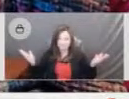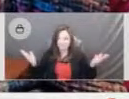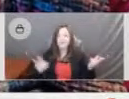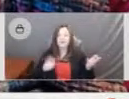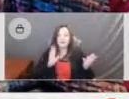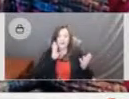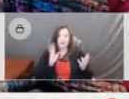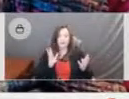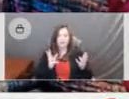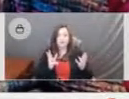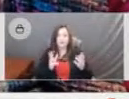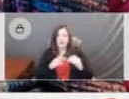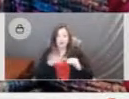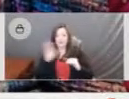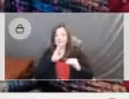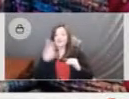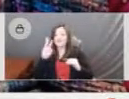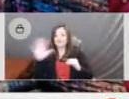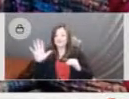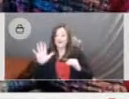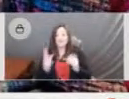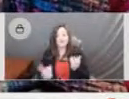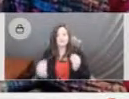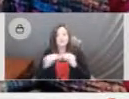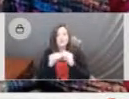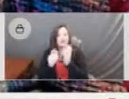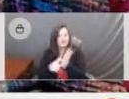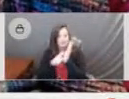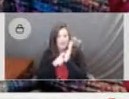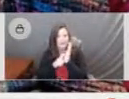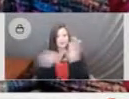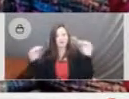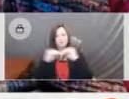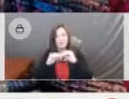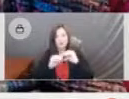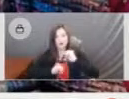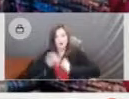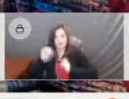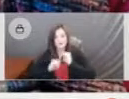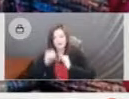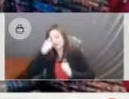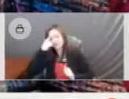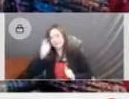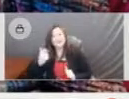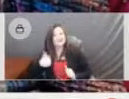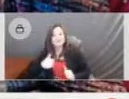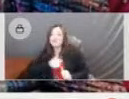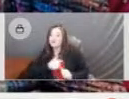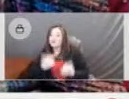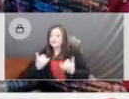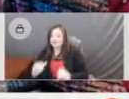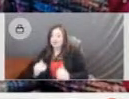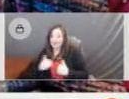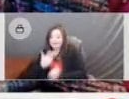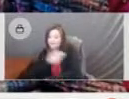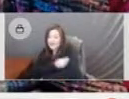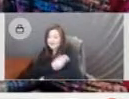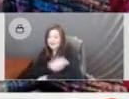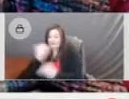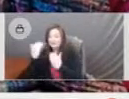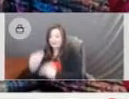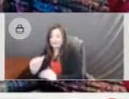greater demand, greater competition for the limited number of vaccine doses that we have